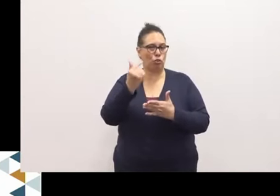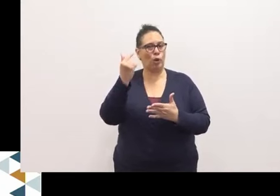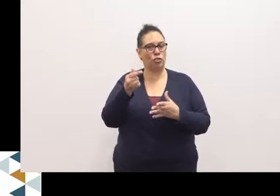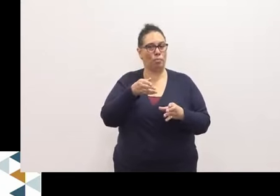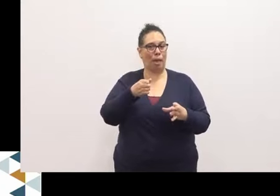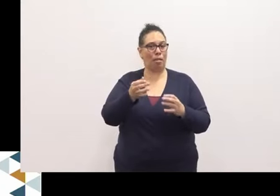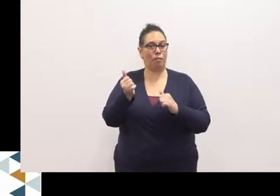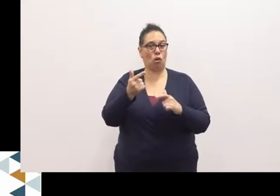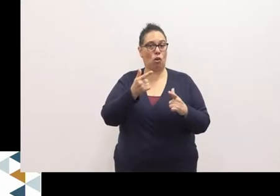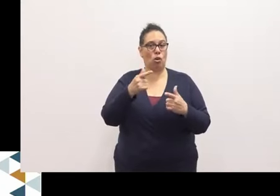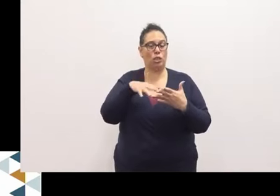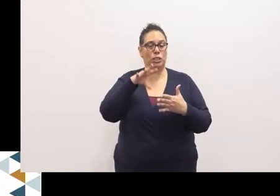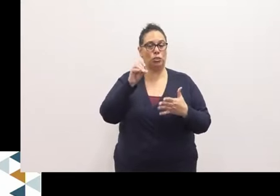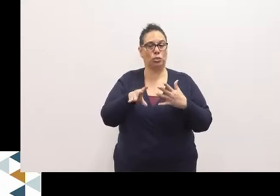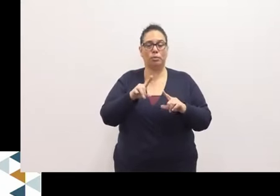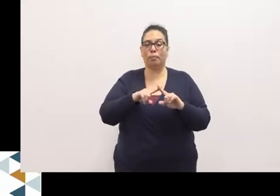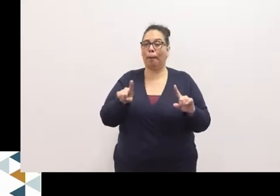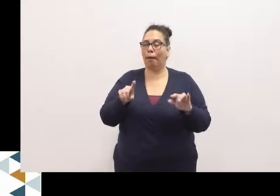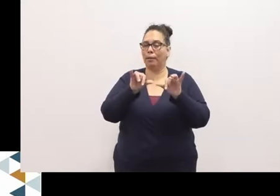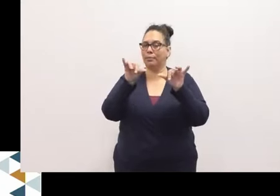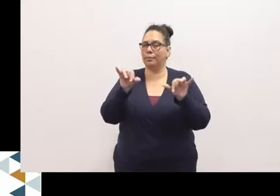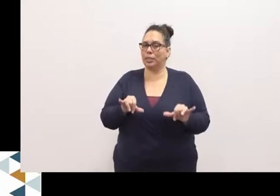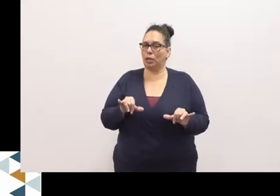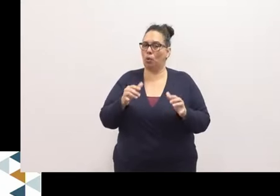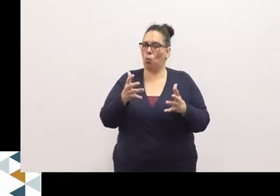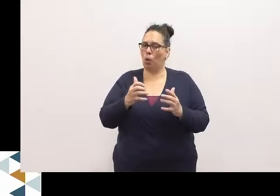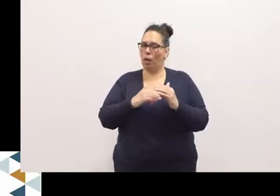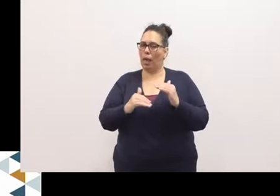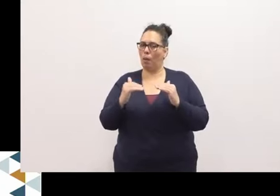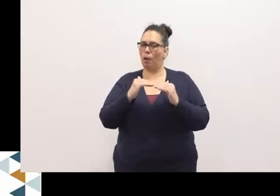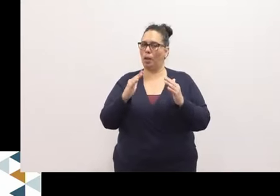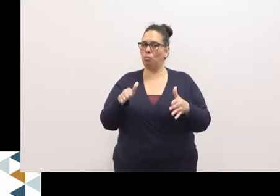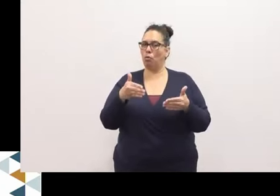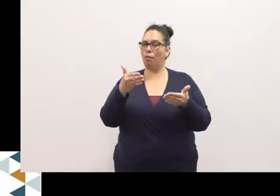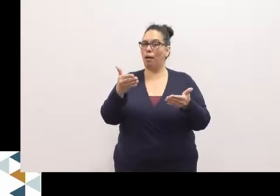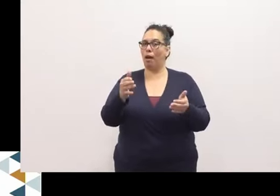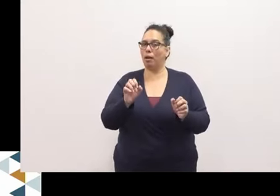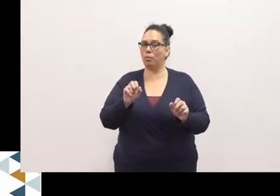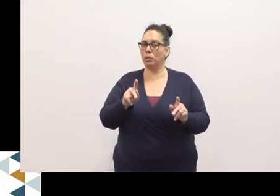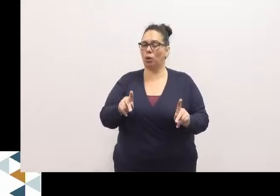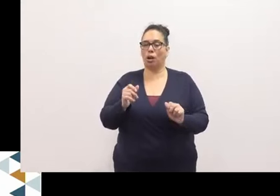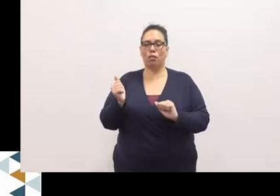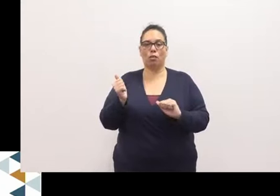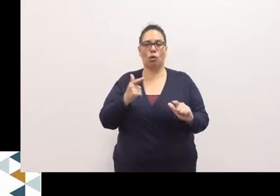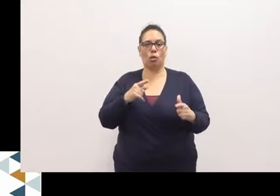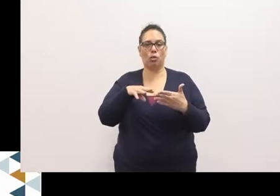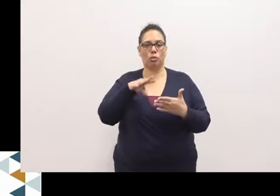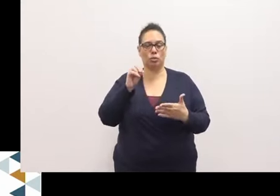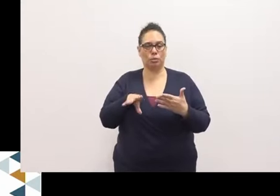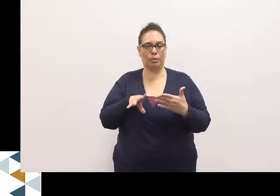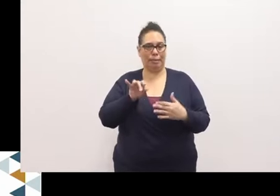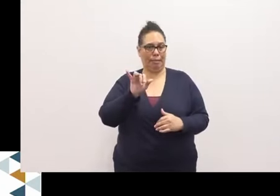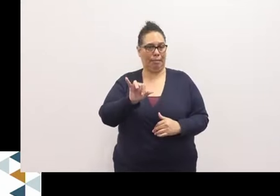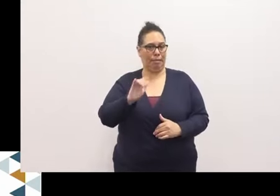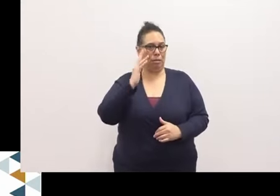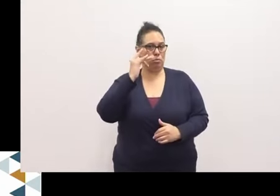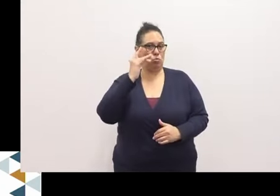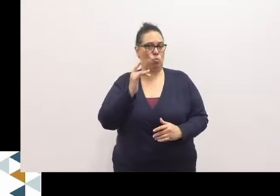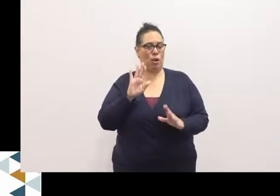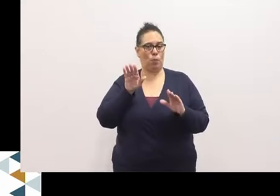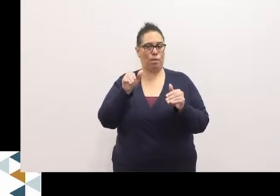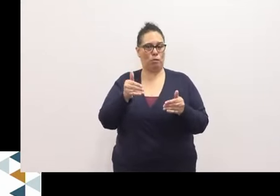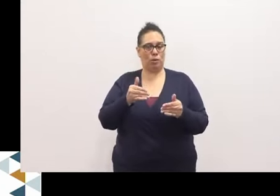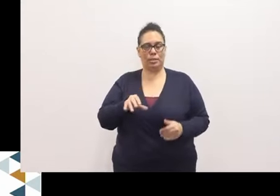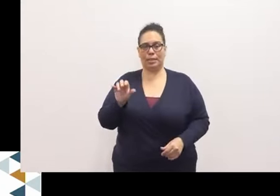As a system, we want to equitably provide that opportunity for all our students, and that is why we focused on our A